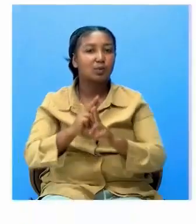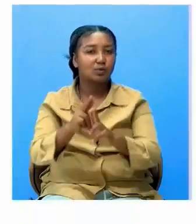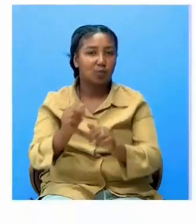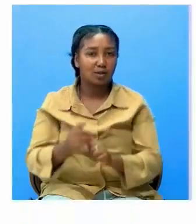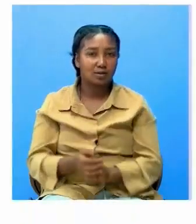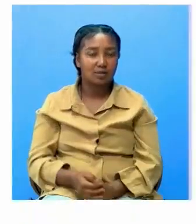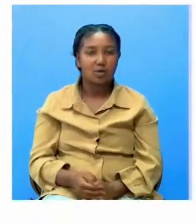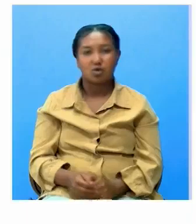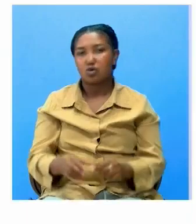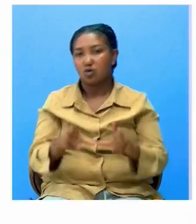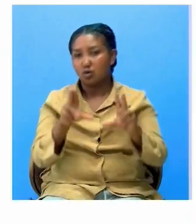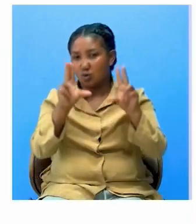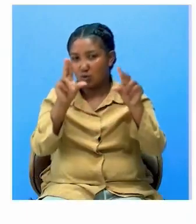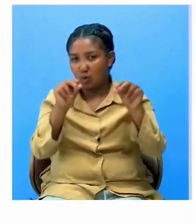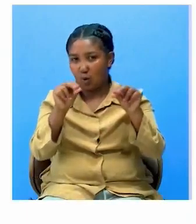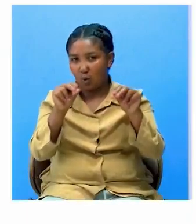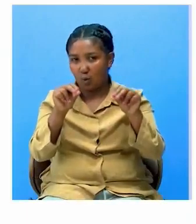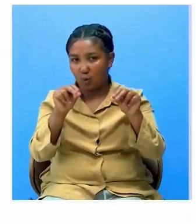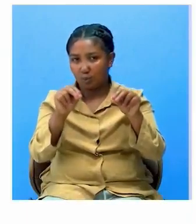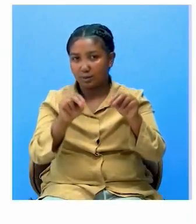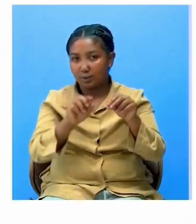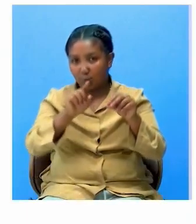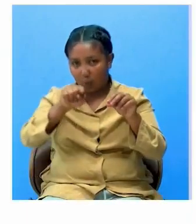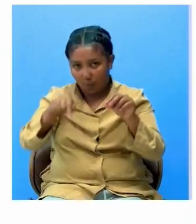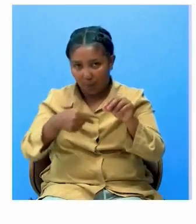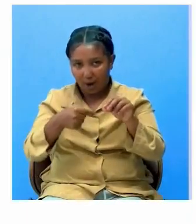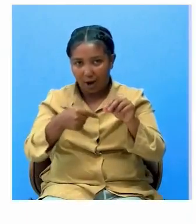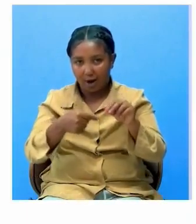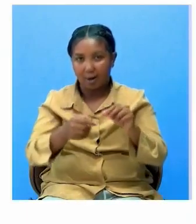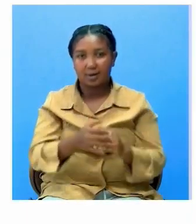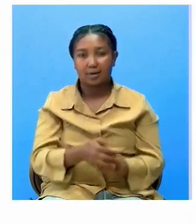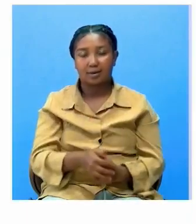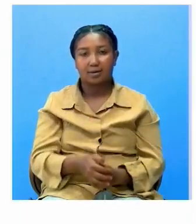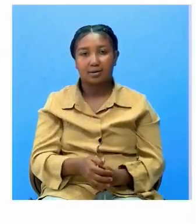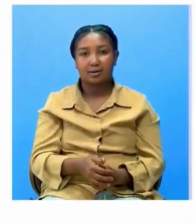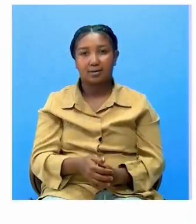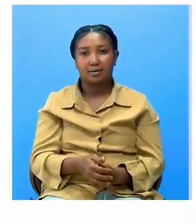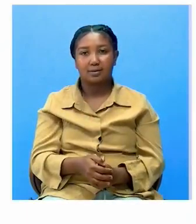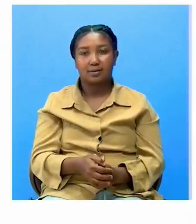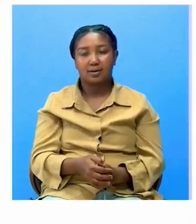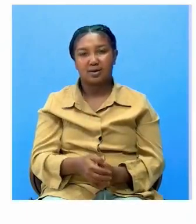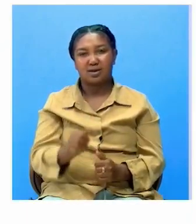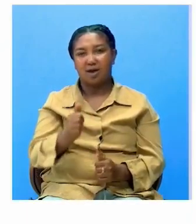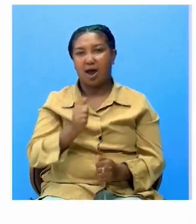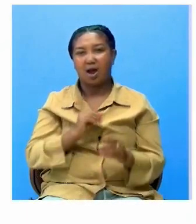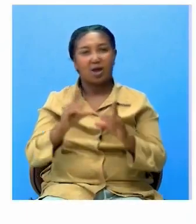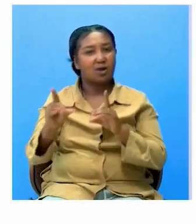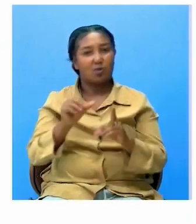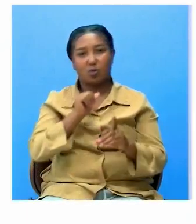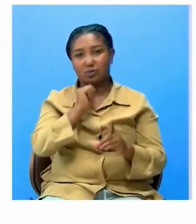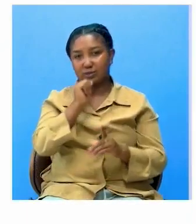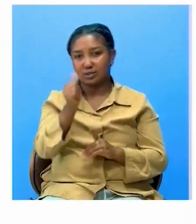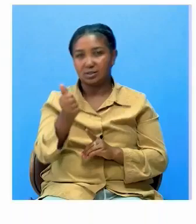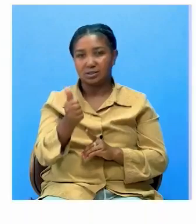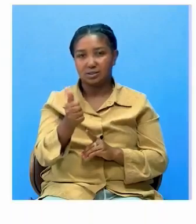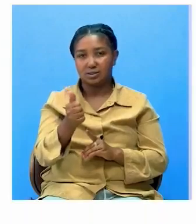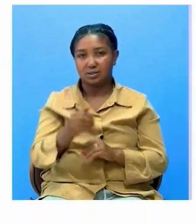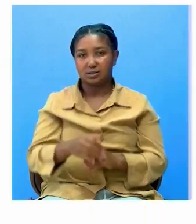say no. Then comma. I don't